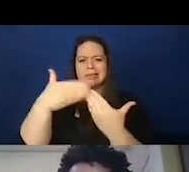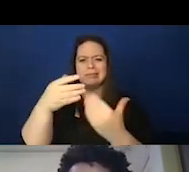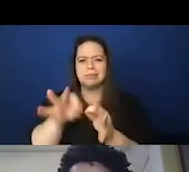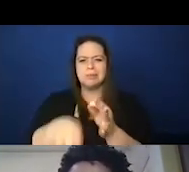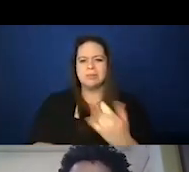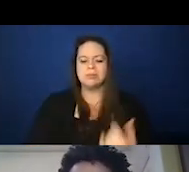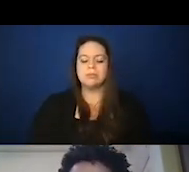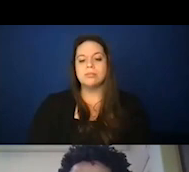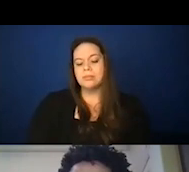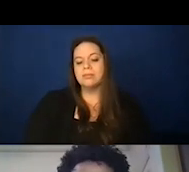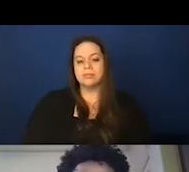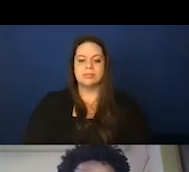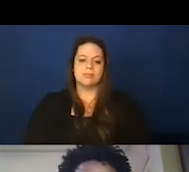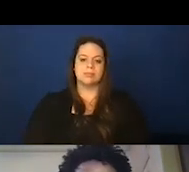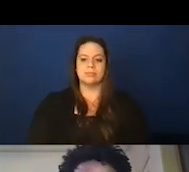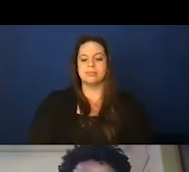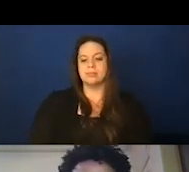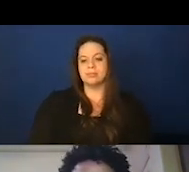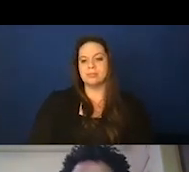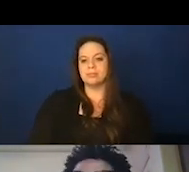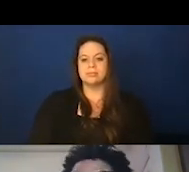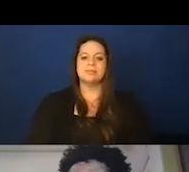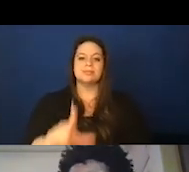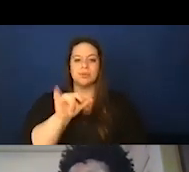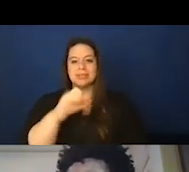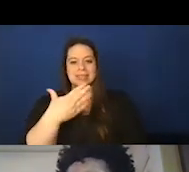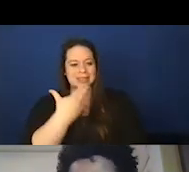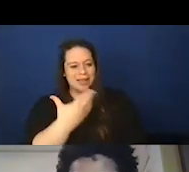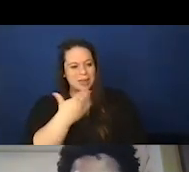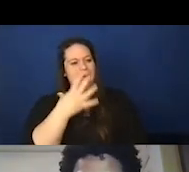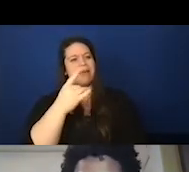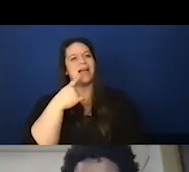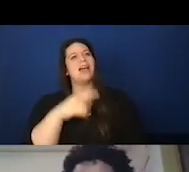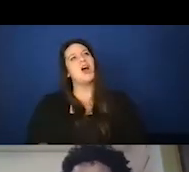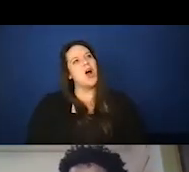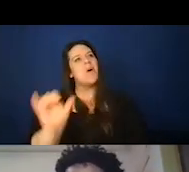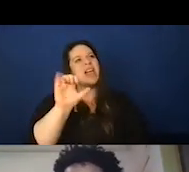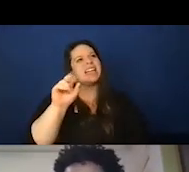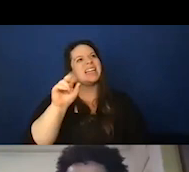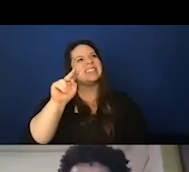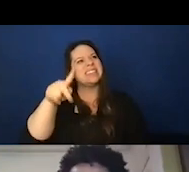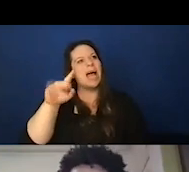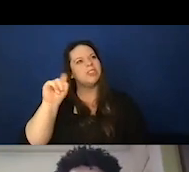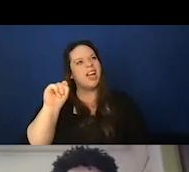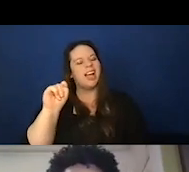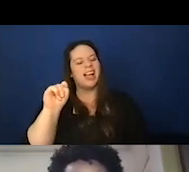fine. Thank you for that. I like that. It disappears like Snapchat. Like Okay. Snapchat.